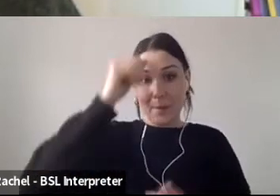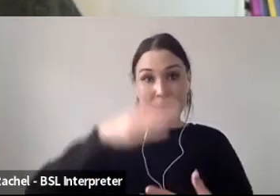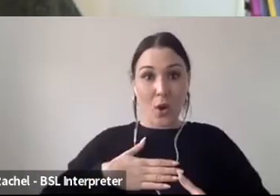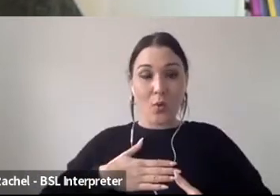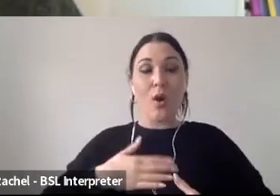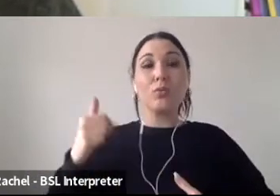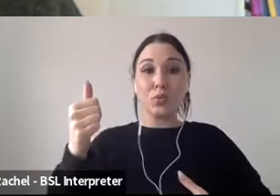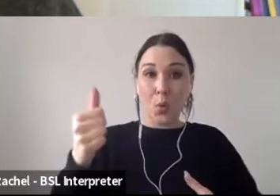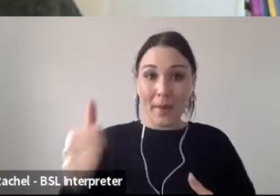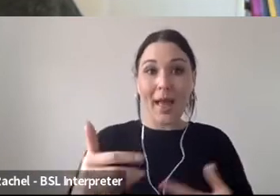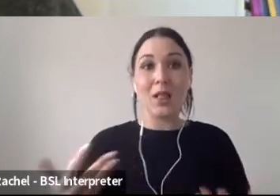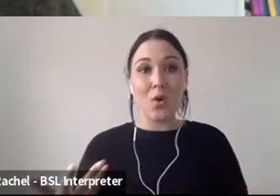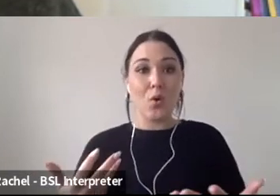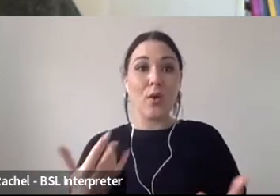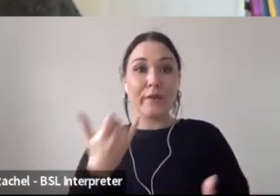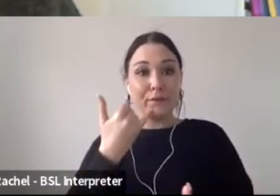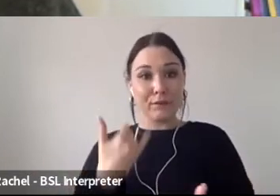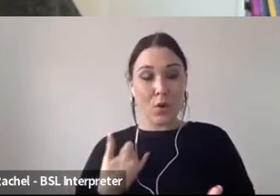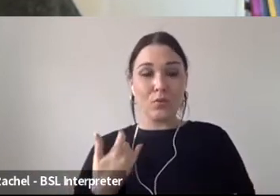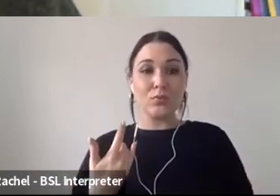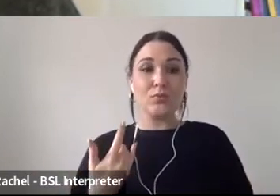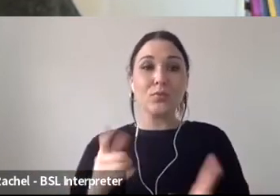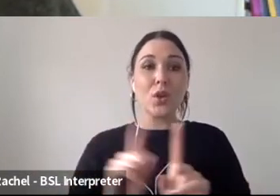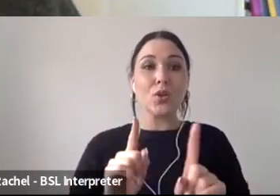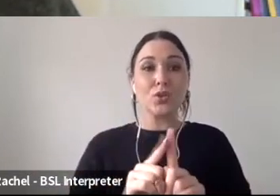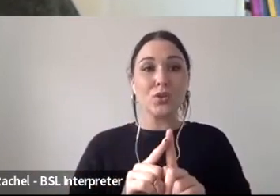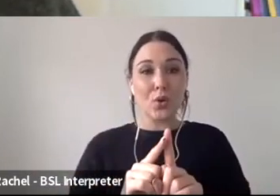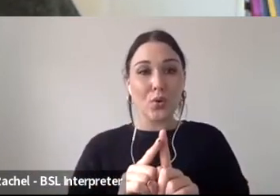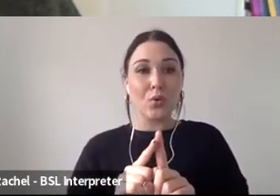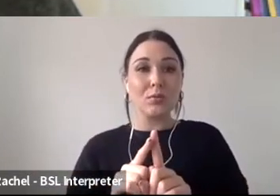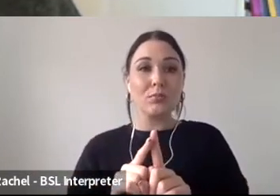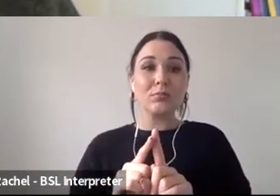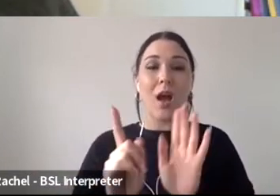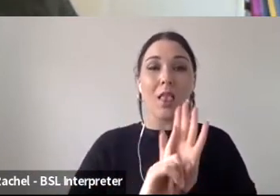doorbell. We've also got a smoke alarm which will link to it as well.